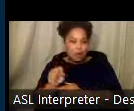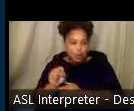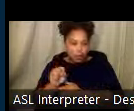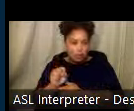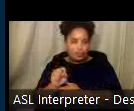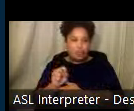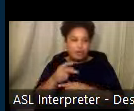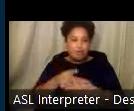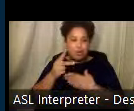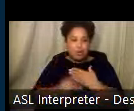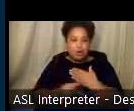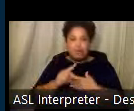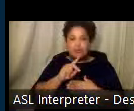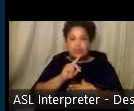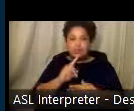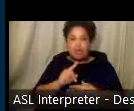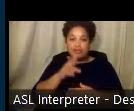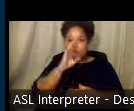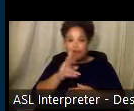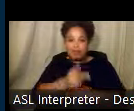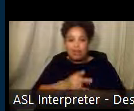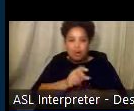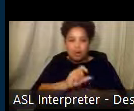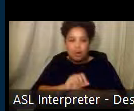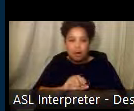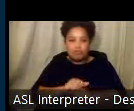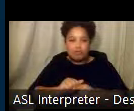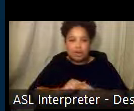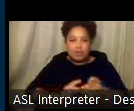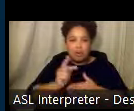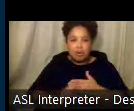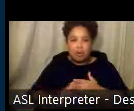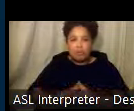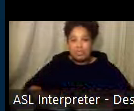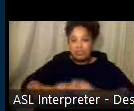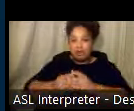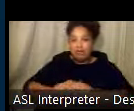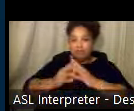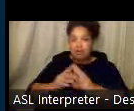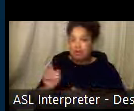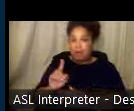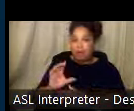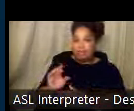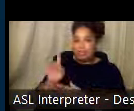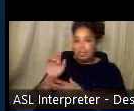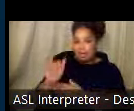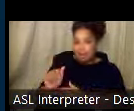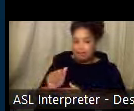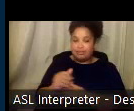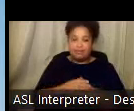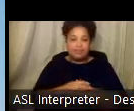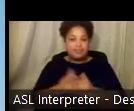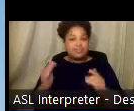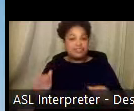training program that we are just launching at CDA. Next slide, please.